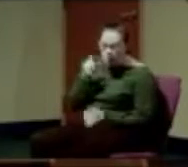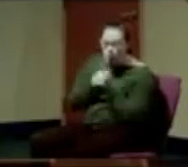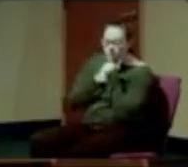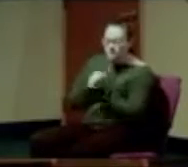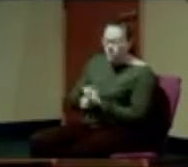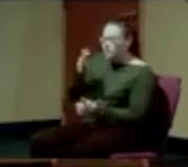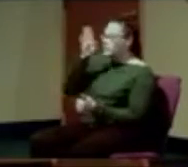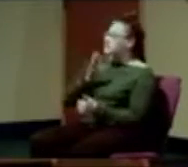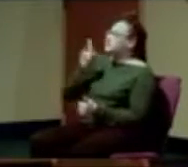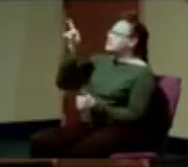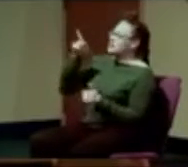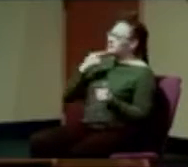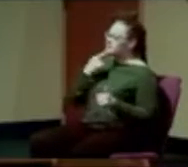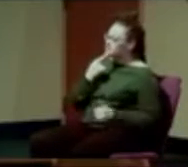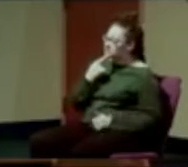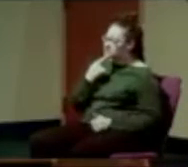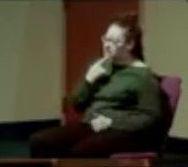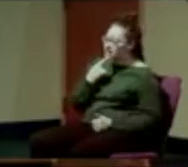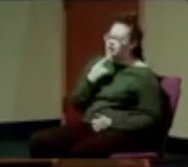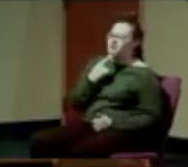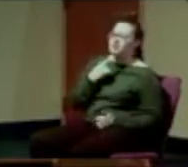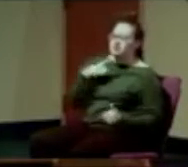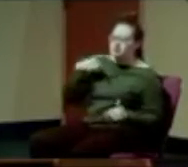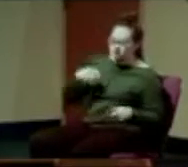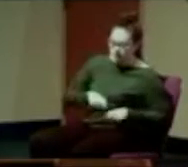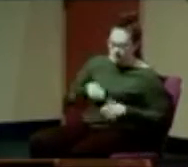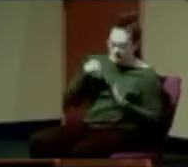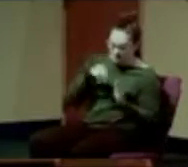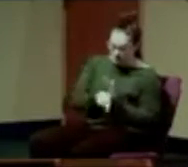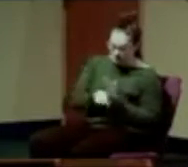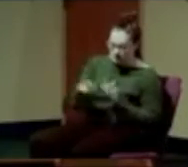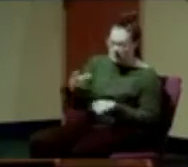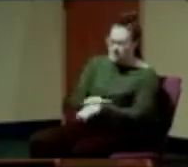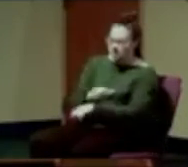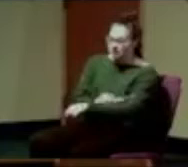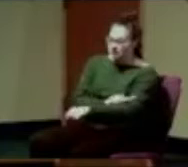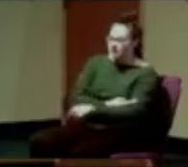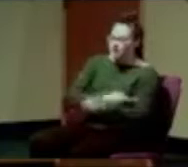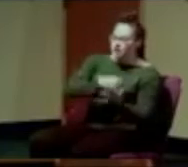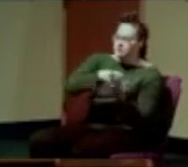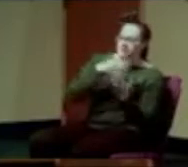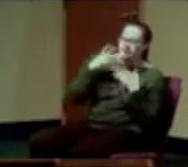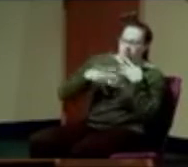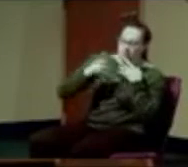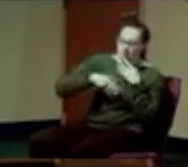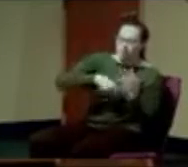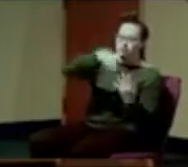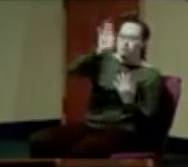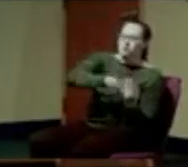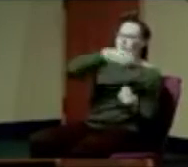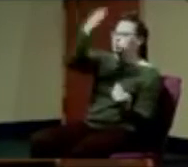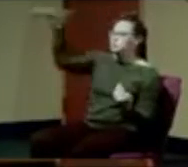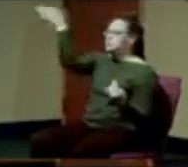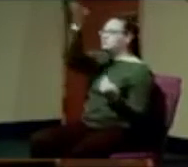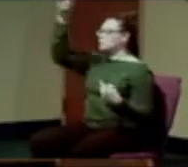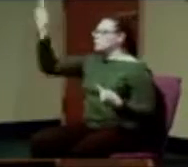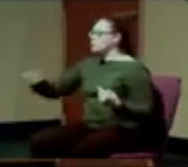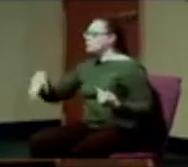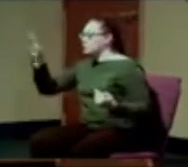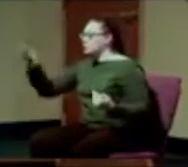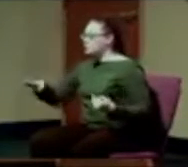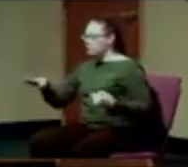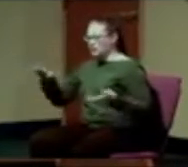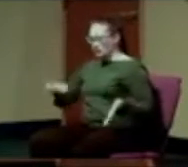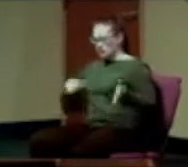was to sacrifice a lamb and put the lamb on the doorpost of their home. So when the death angel came and saw the blood of the sacrifice, the death angel